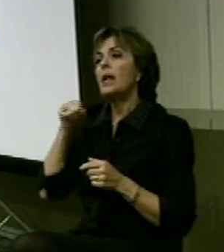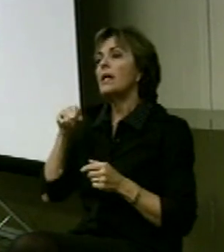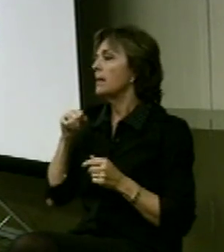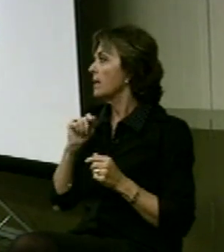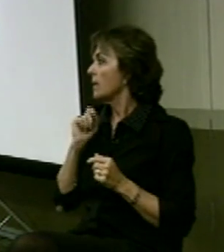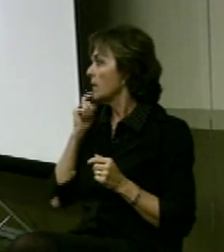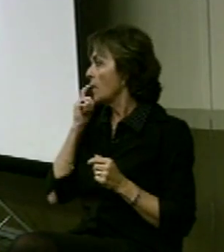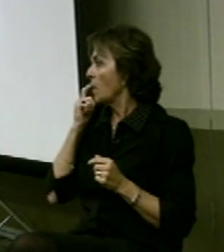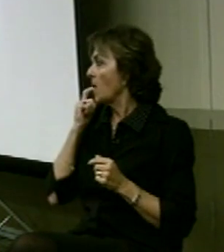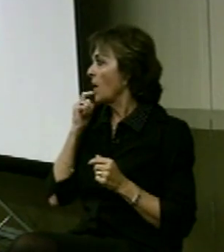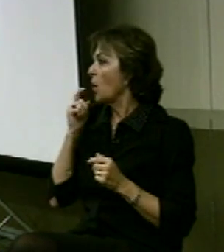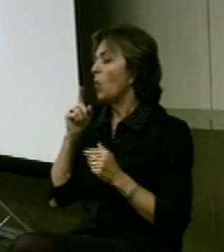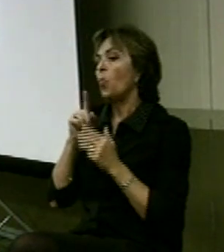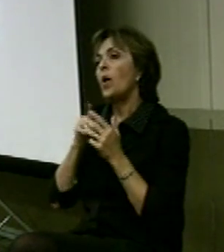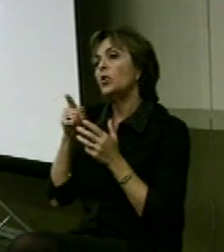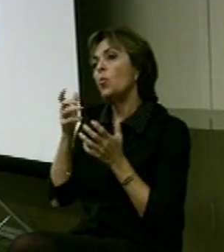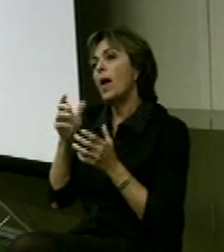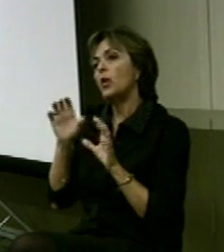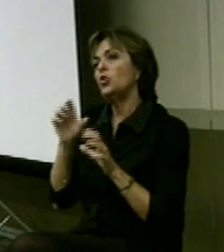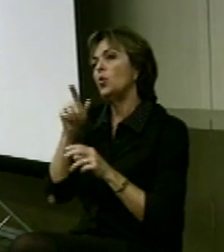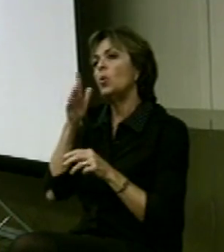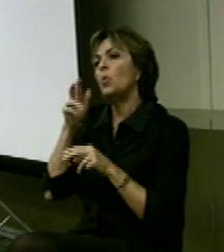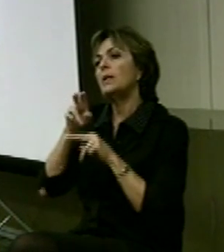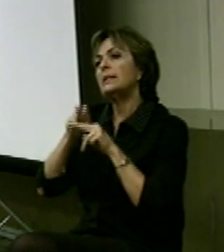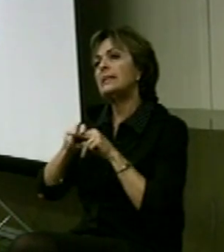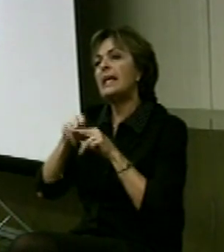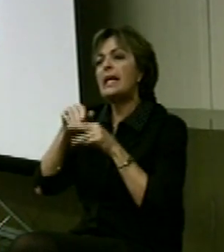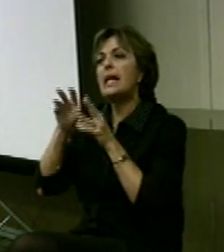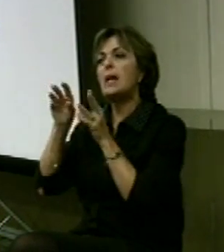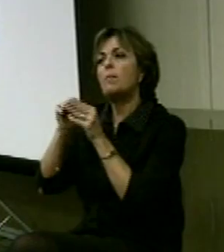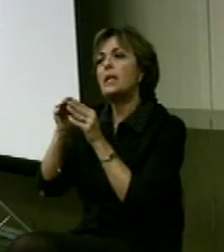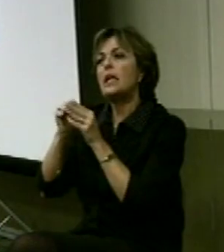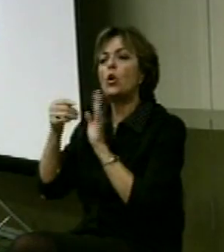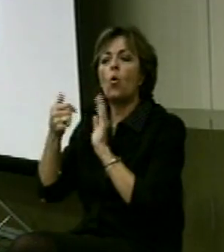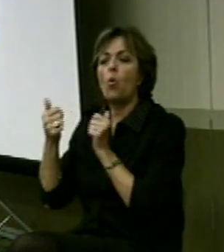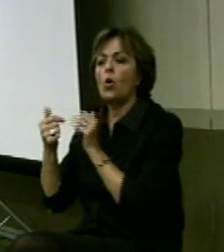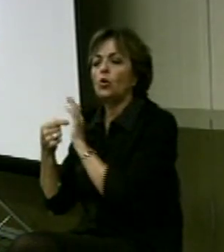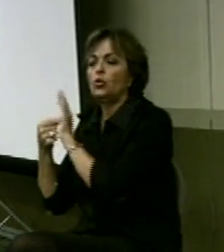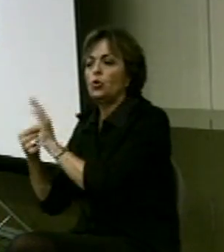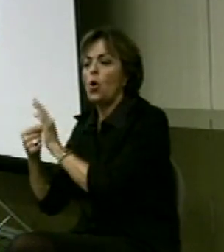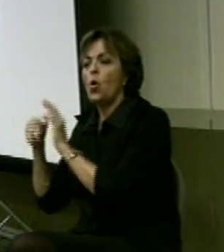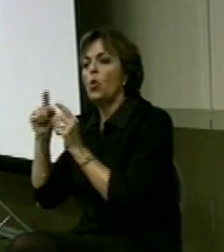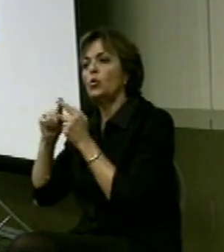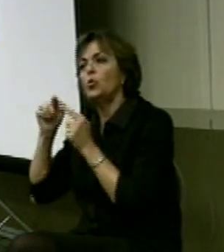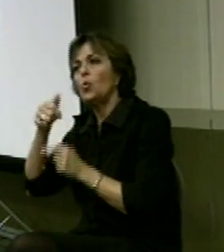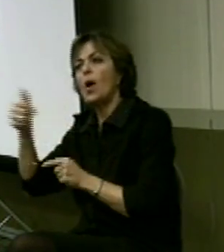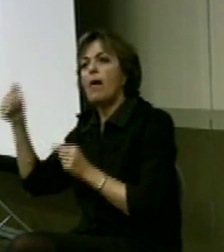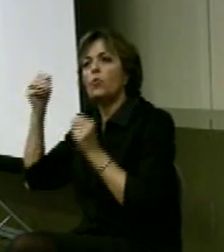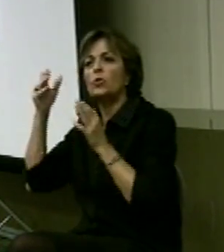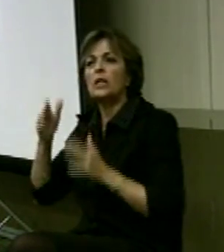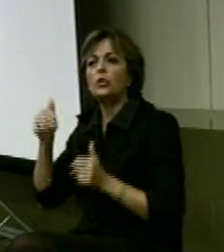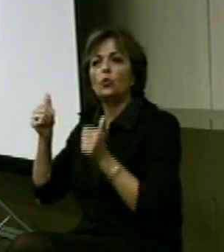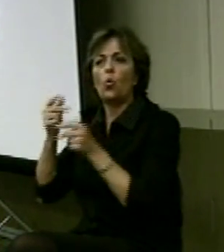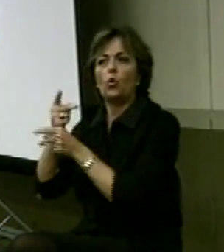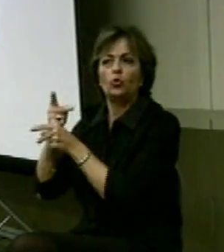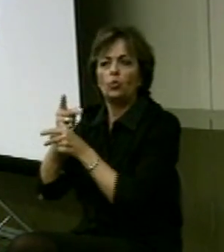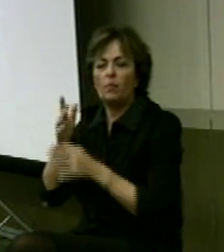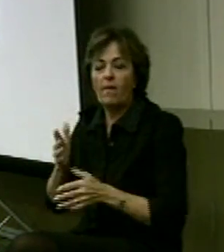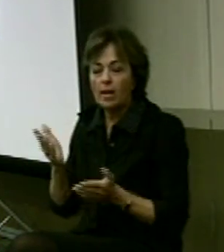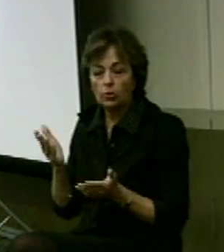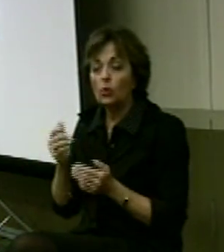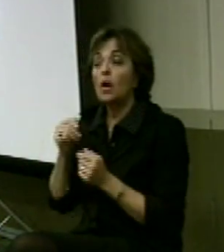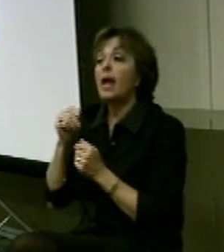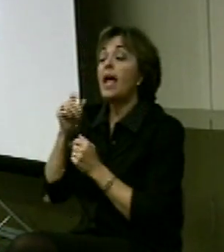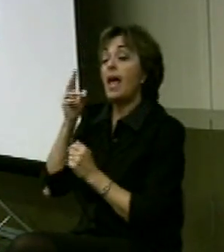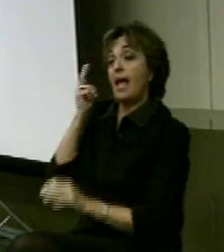really, this is just the visual. So what you want to do is you're going to sit there anyways in a meeting, or when you're showing it to the teachers or to your other teachers or supervisors,